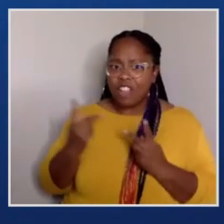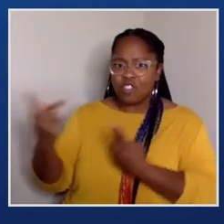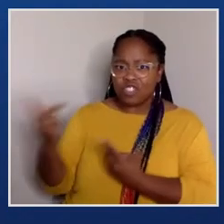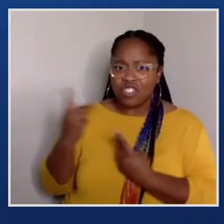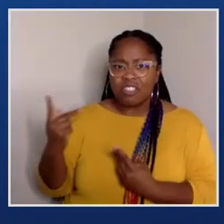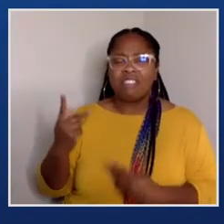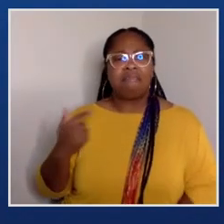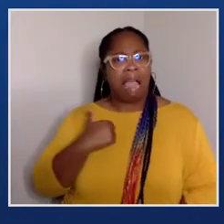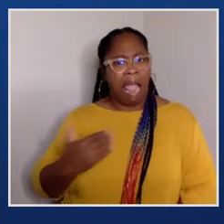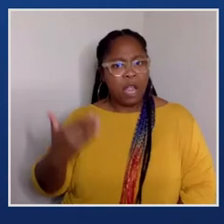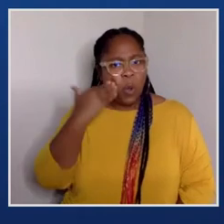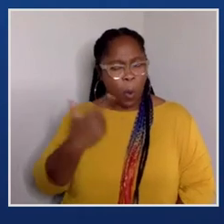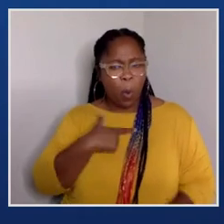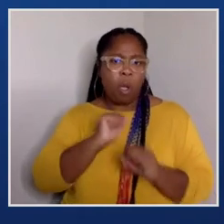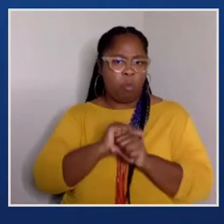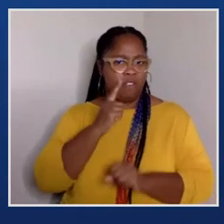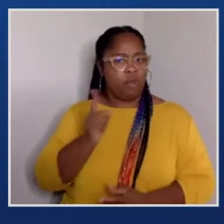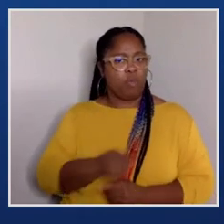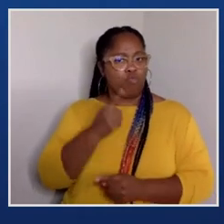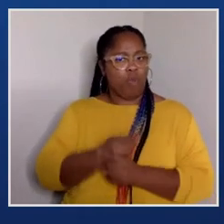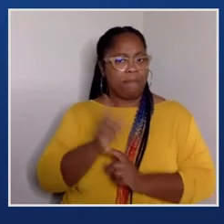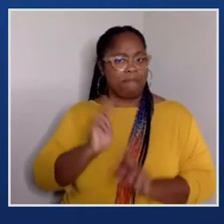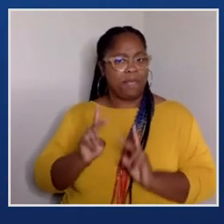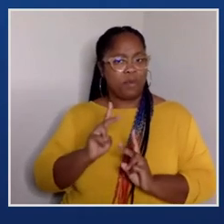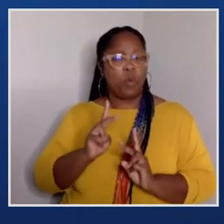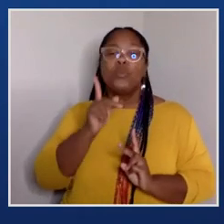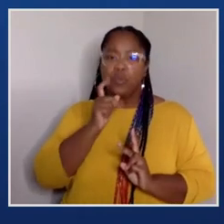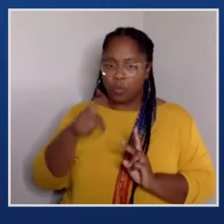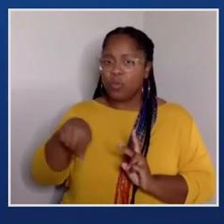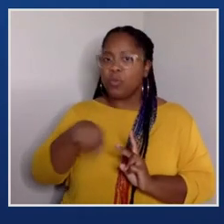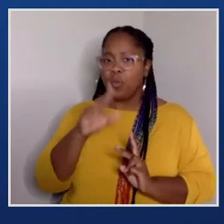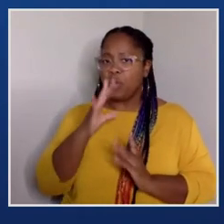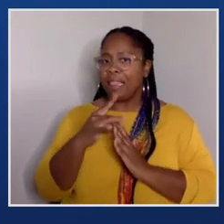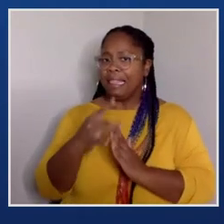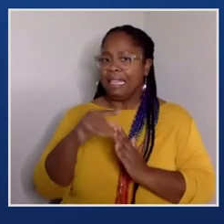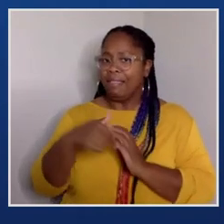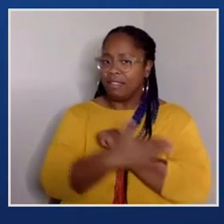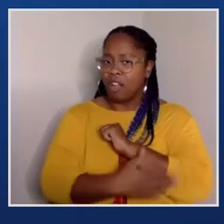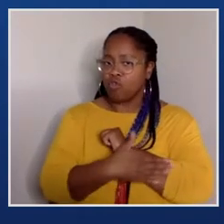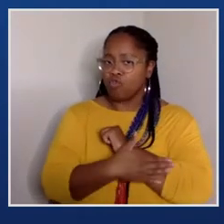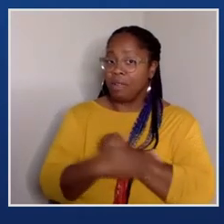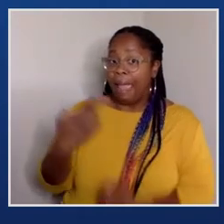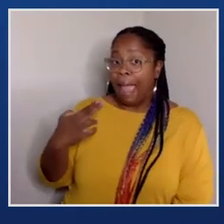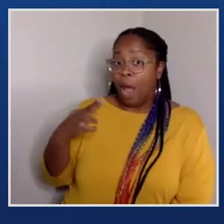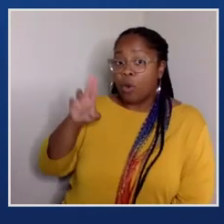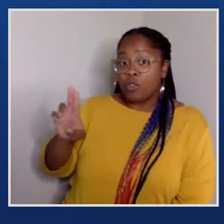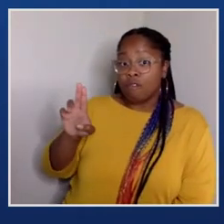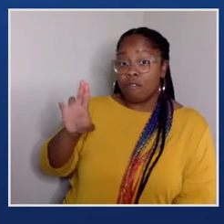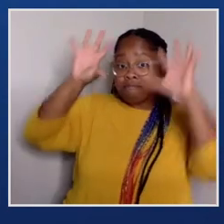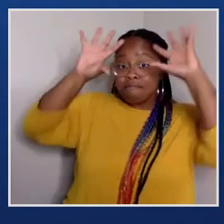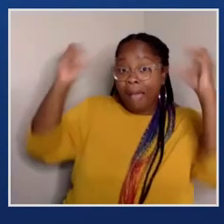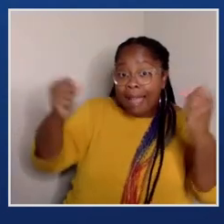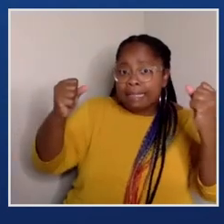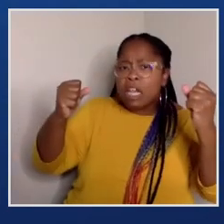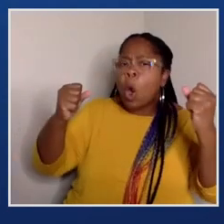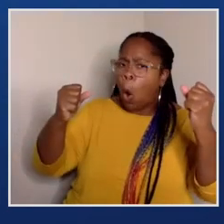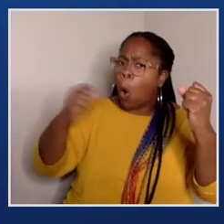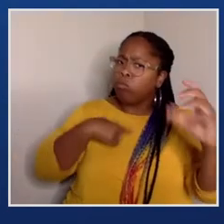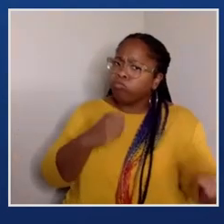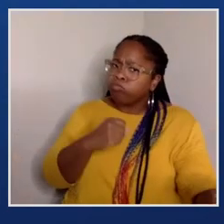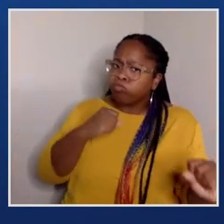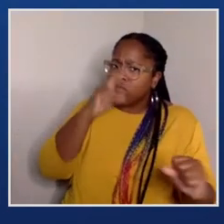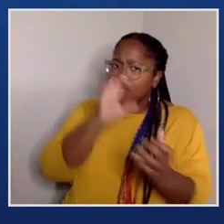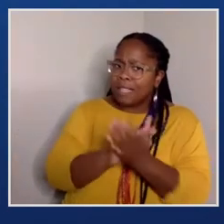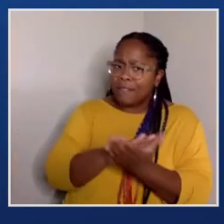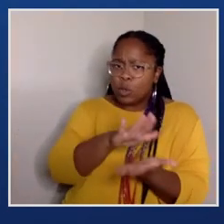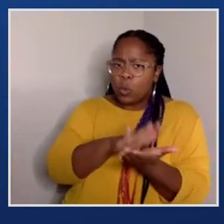know that I'm working for the right people to lead this country. As a Howard University Bison, I firmly believe in our school motto,